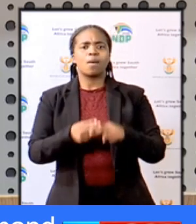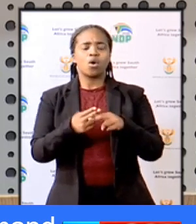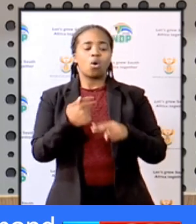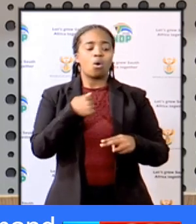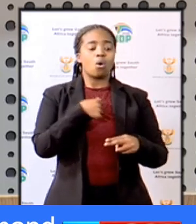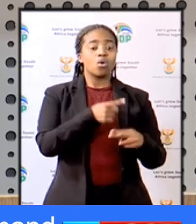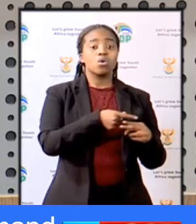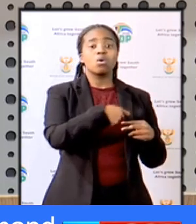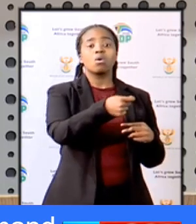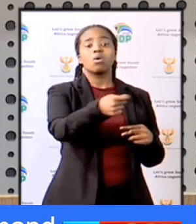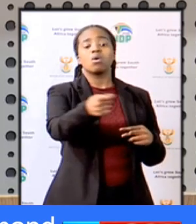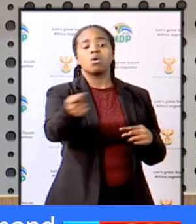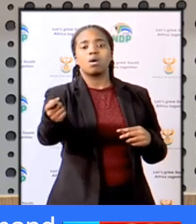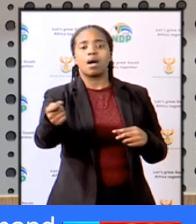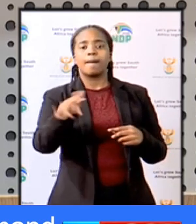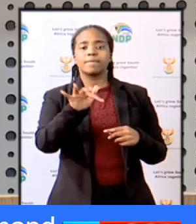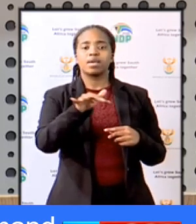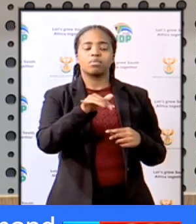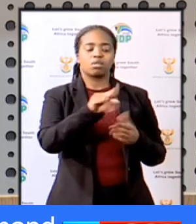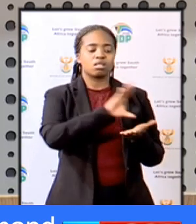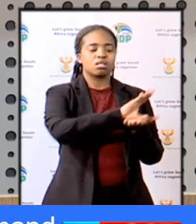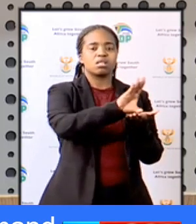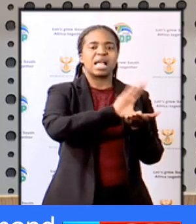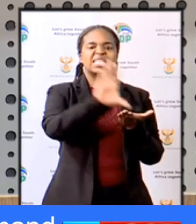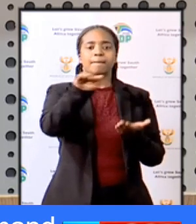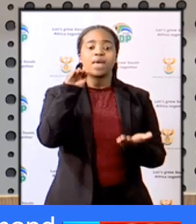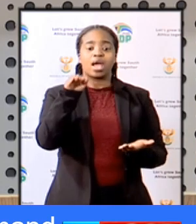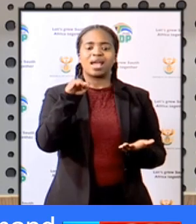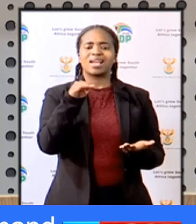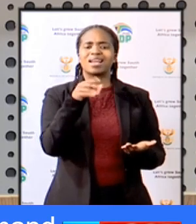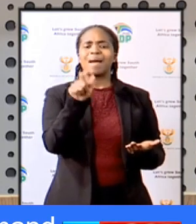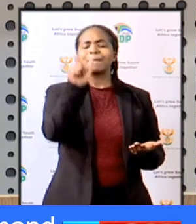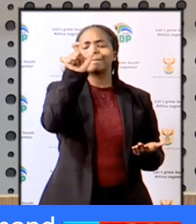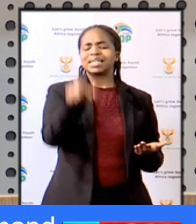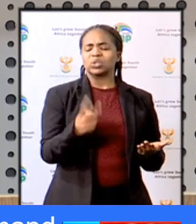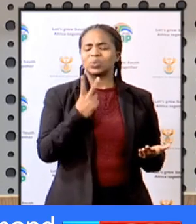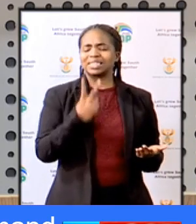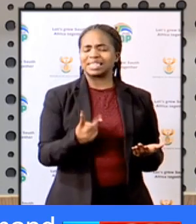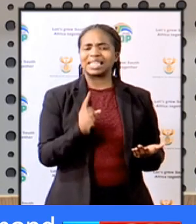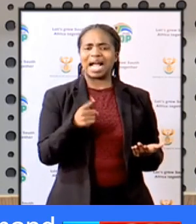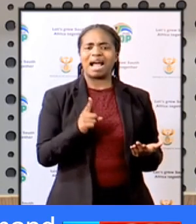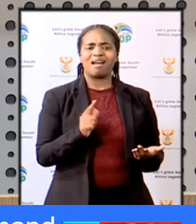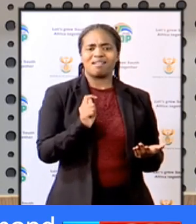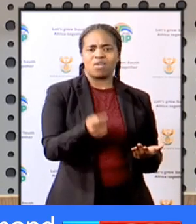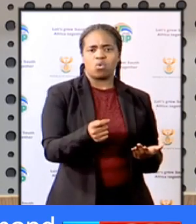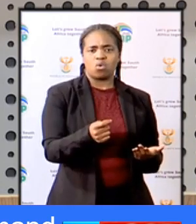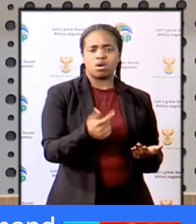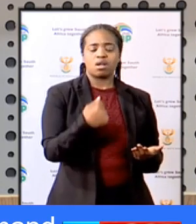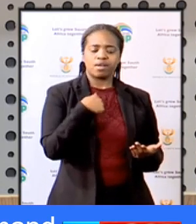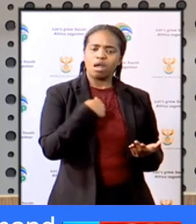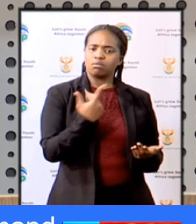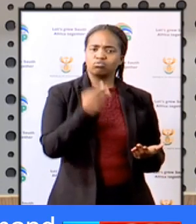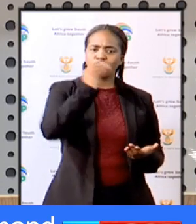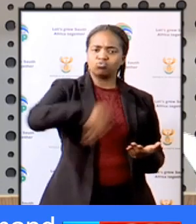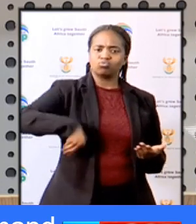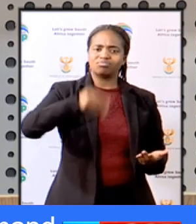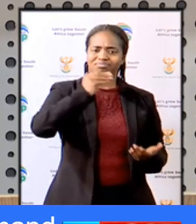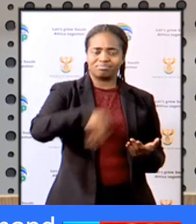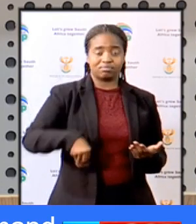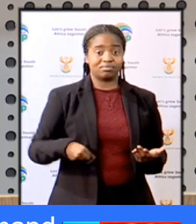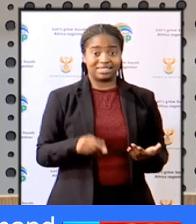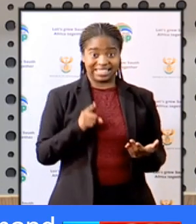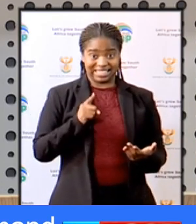a microfinance player or as a bank or as a retail store selling on credit, you